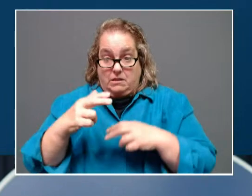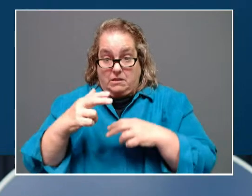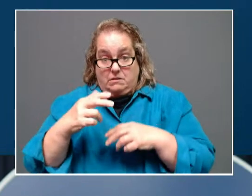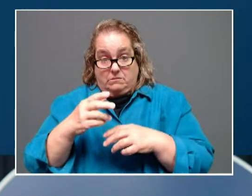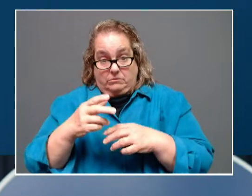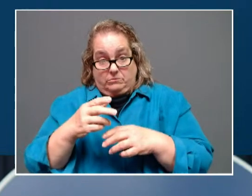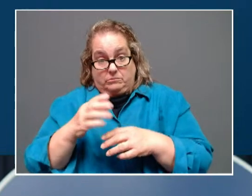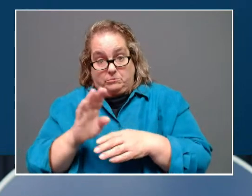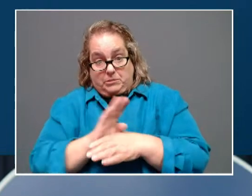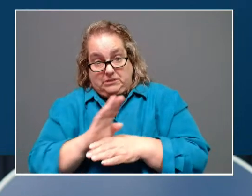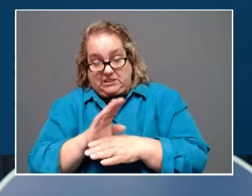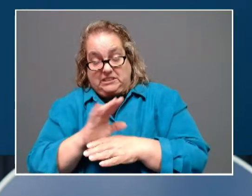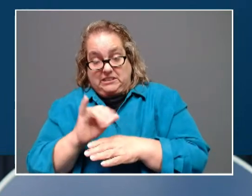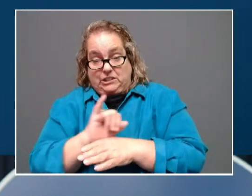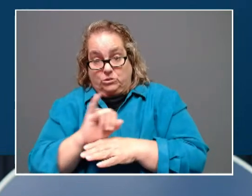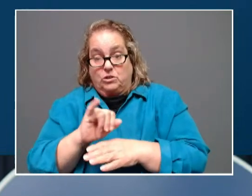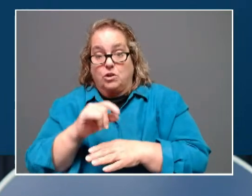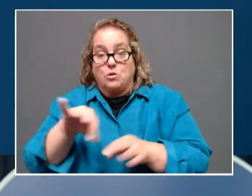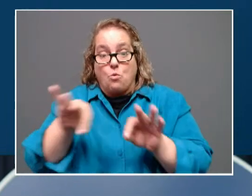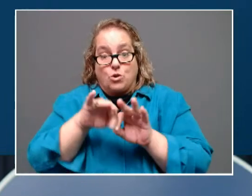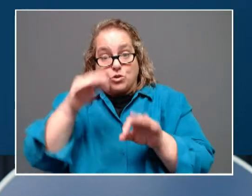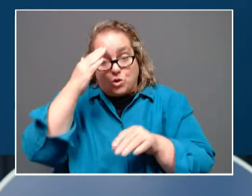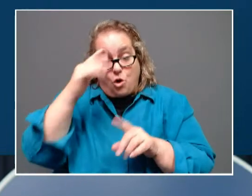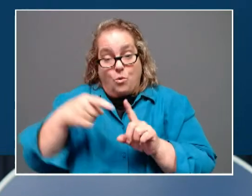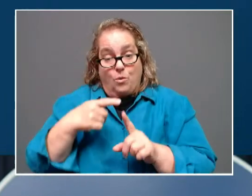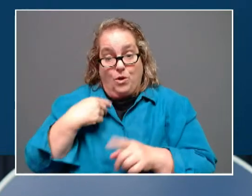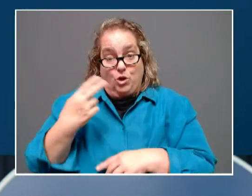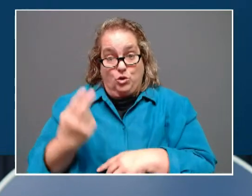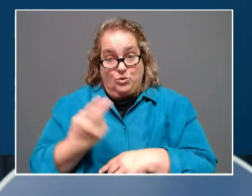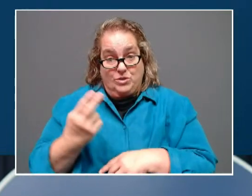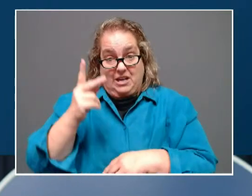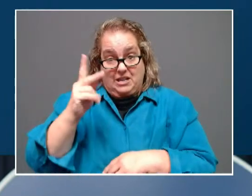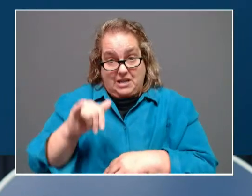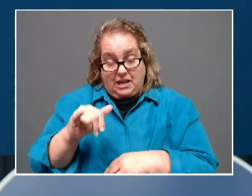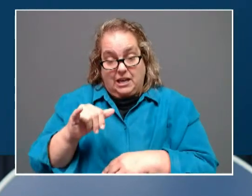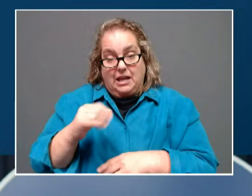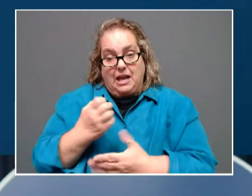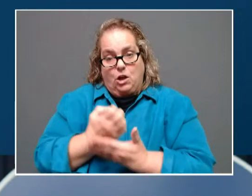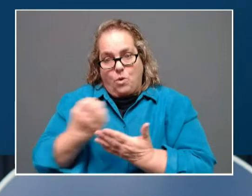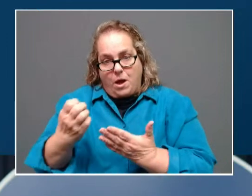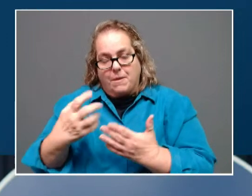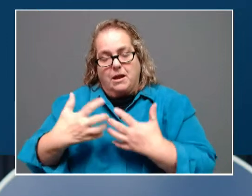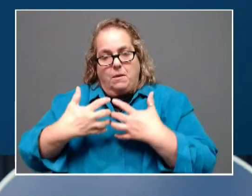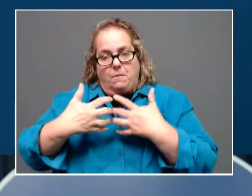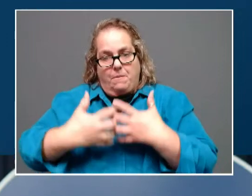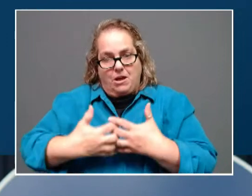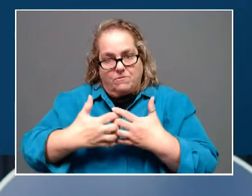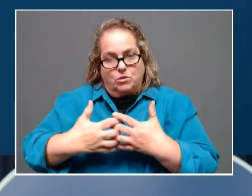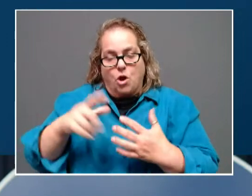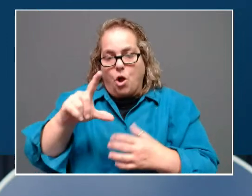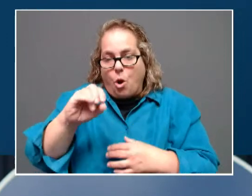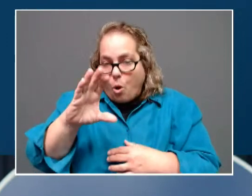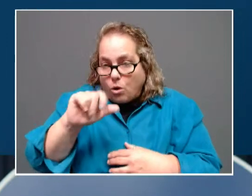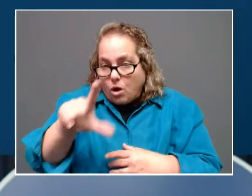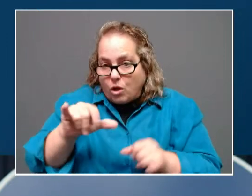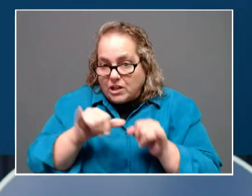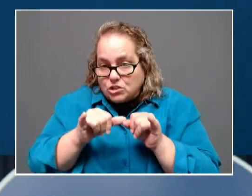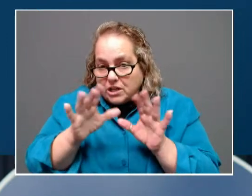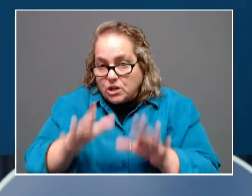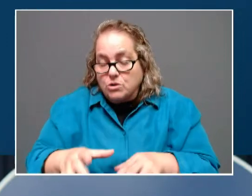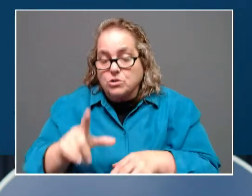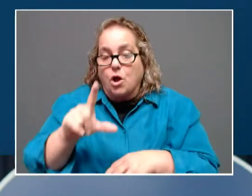using Kentucky equipment manufacturers, local engineers, local